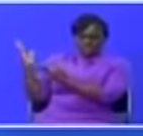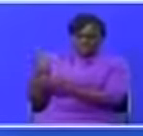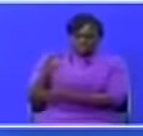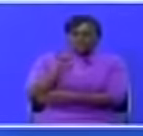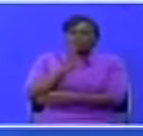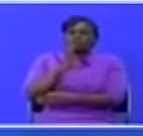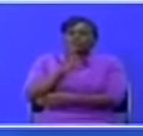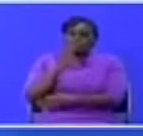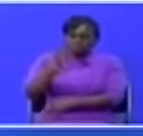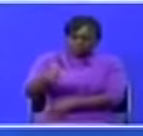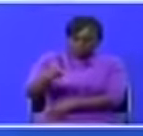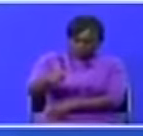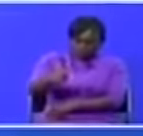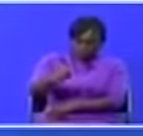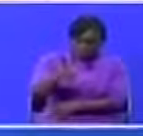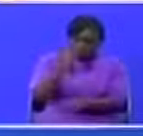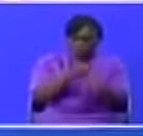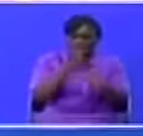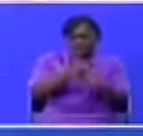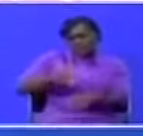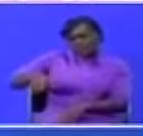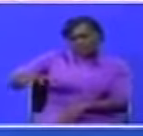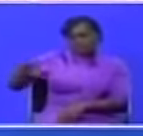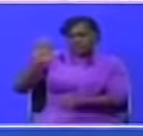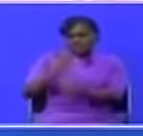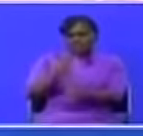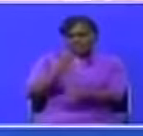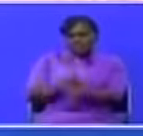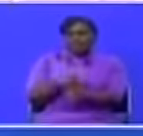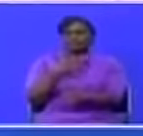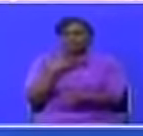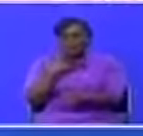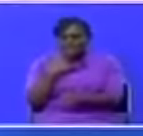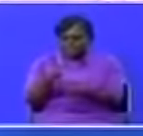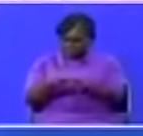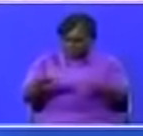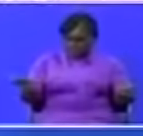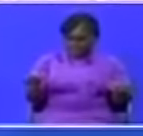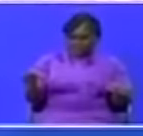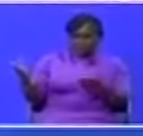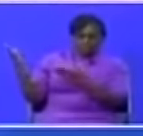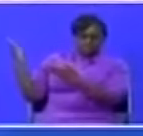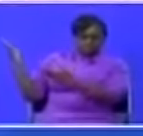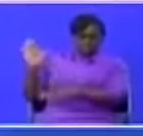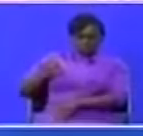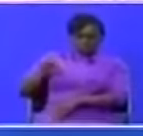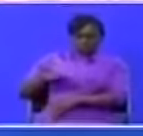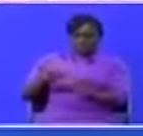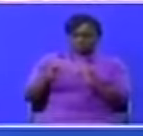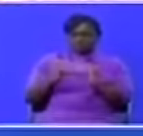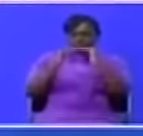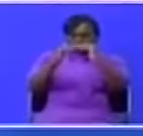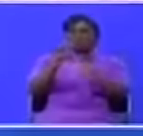of Kibuyuni, Kwale County. While many are scrambling for land to cultivate, this group has taken farming to the